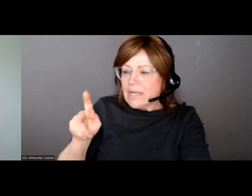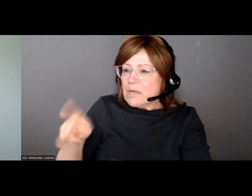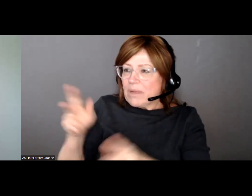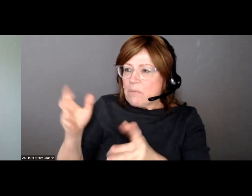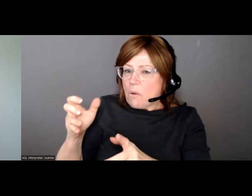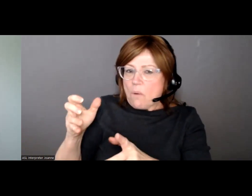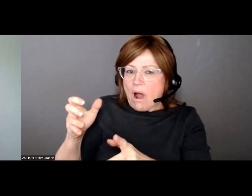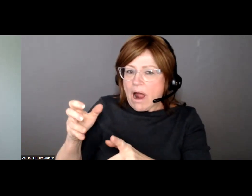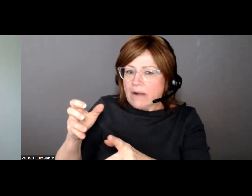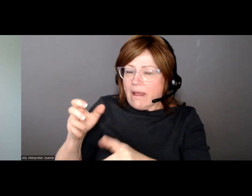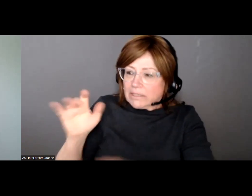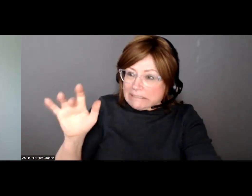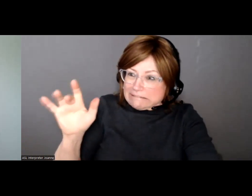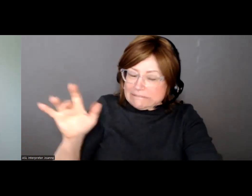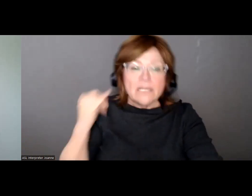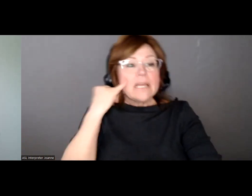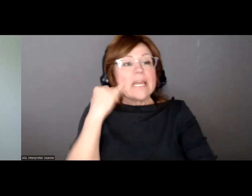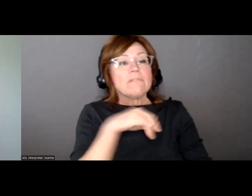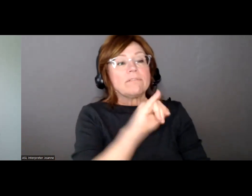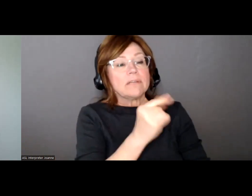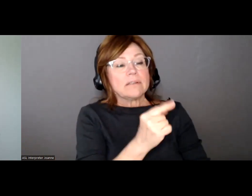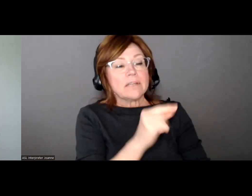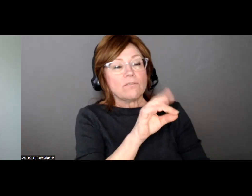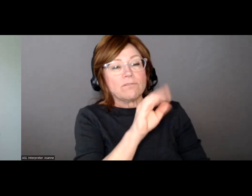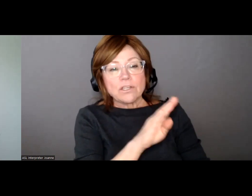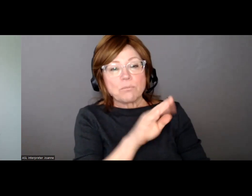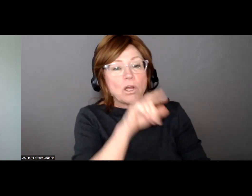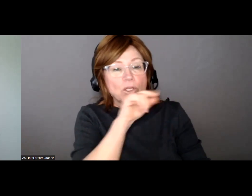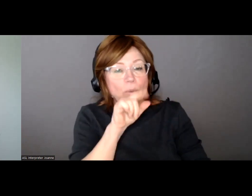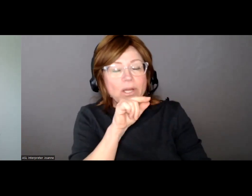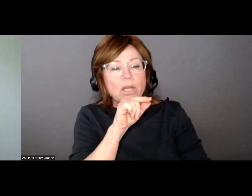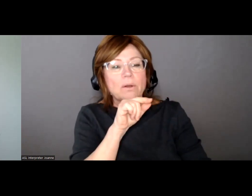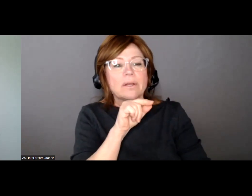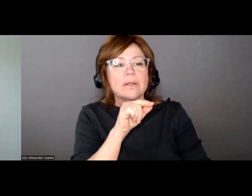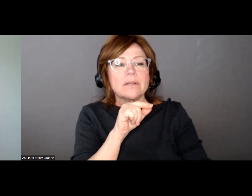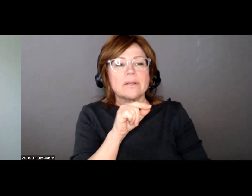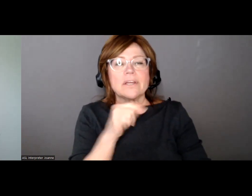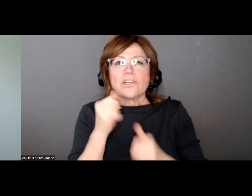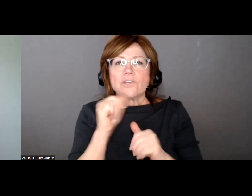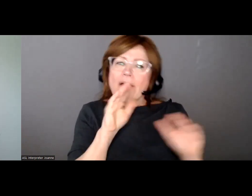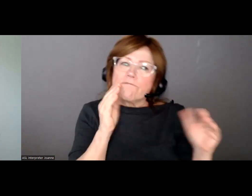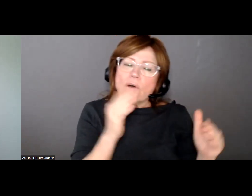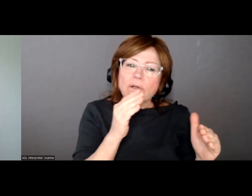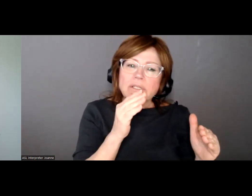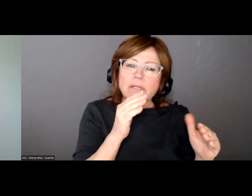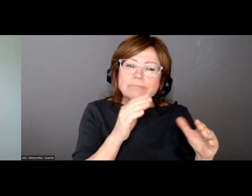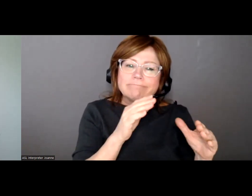you're using Instagram or Facebook or Twitter and you're sort of trying to reach more of a niche department in terms of like